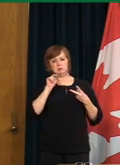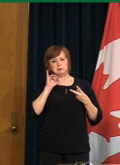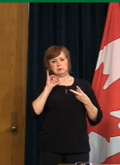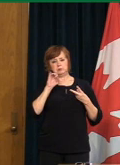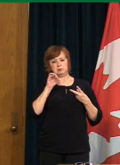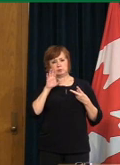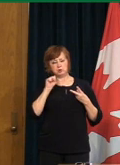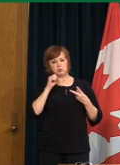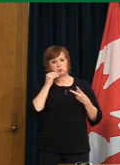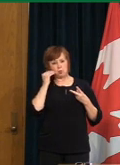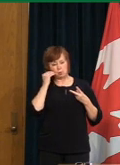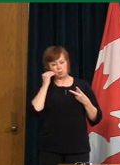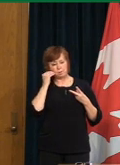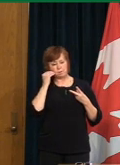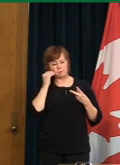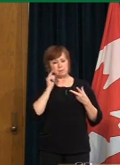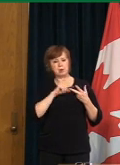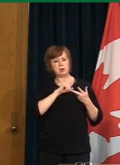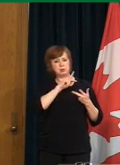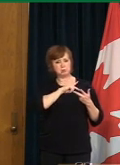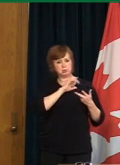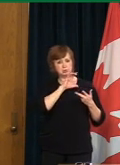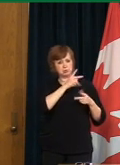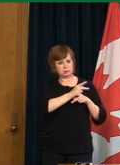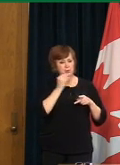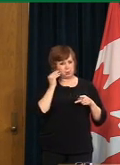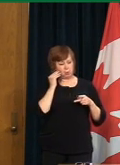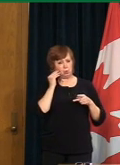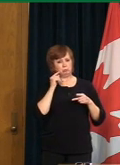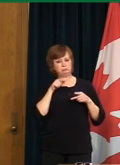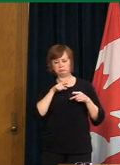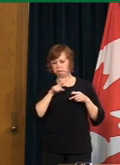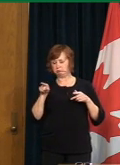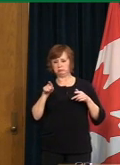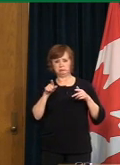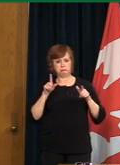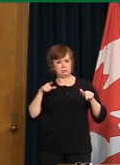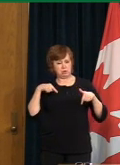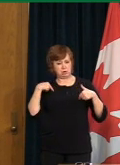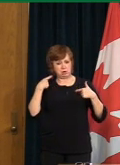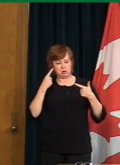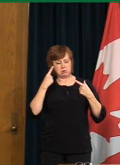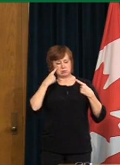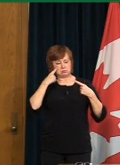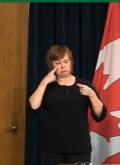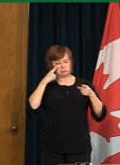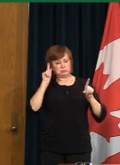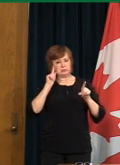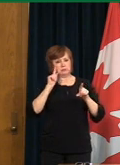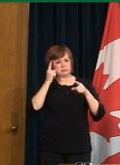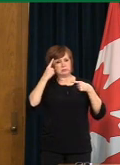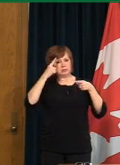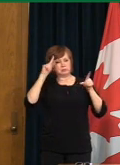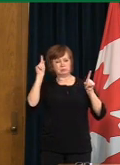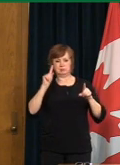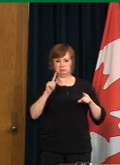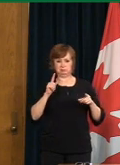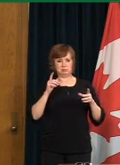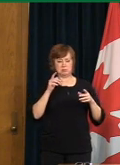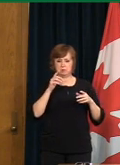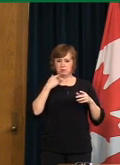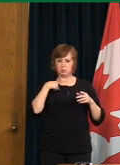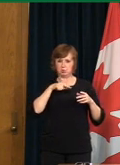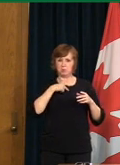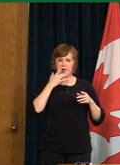support, safe visitation, and that has worked well. We have gone many, many weeks without a single case in a long-term care home or personal care